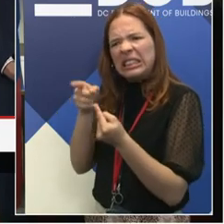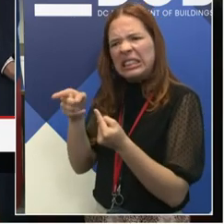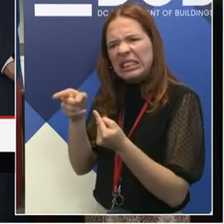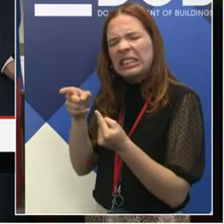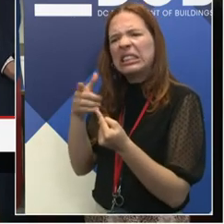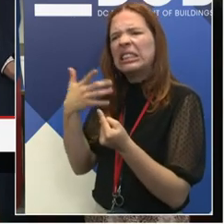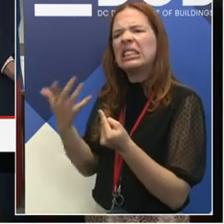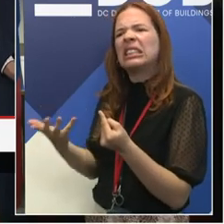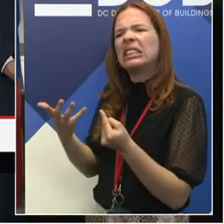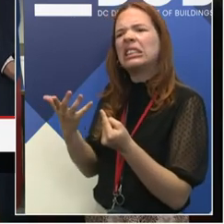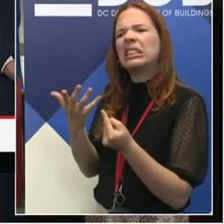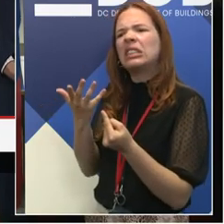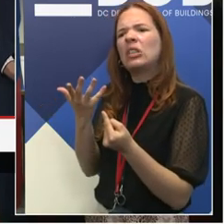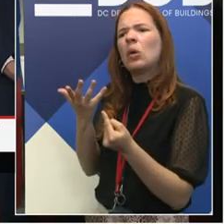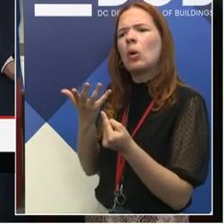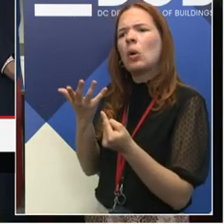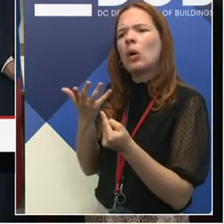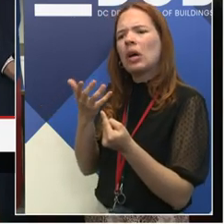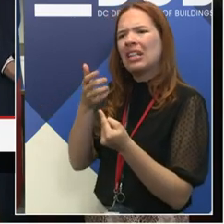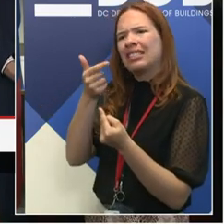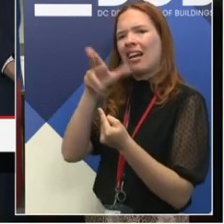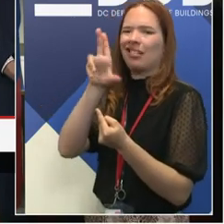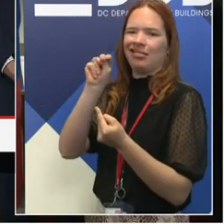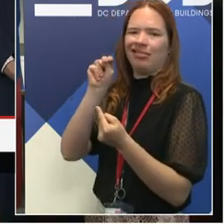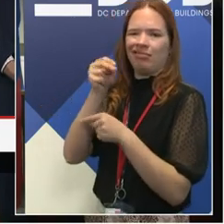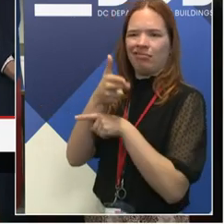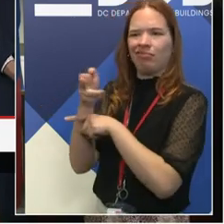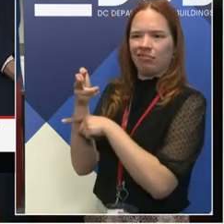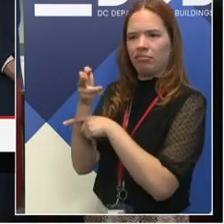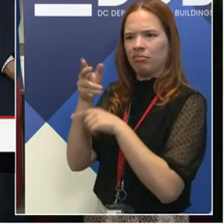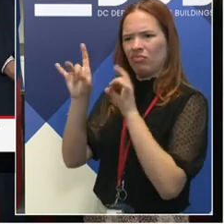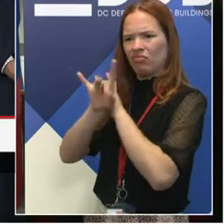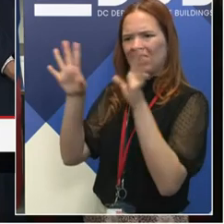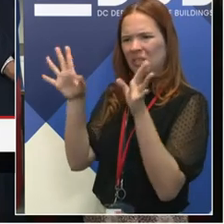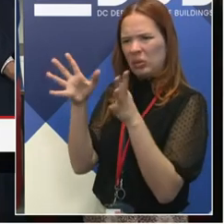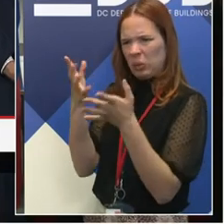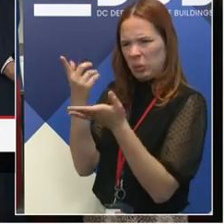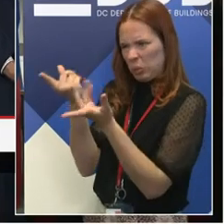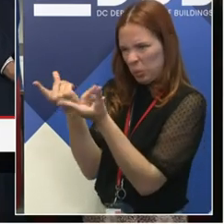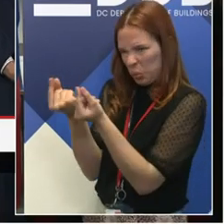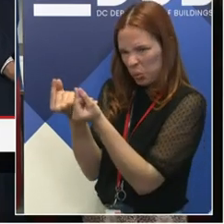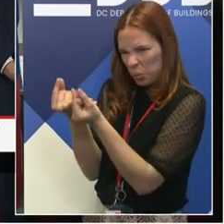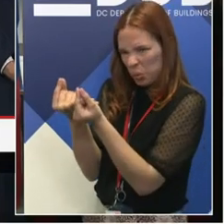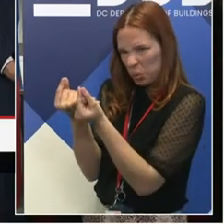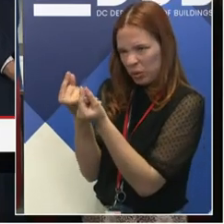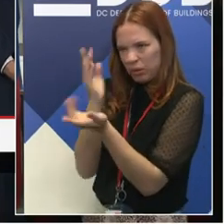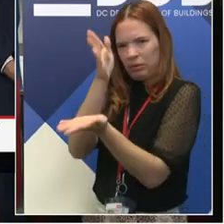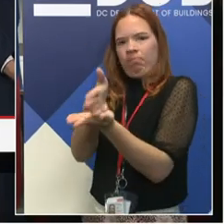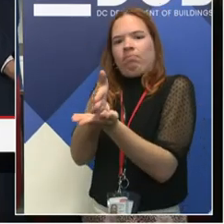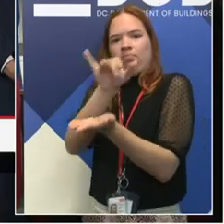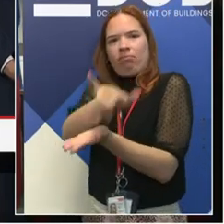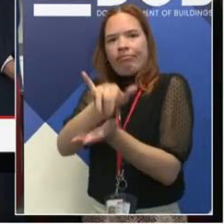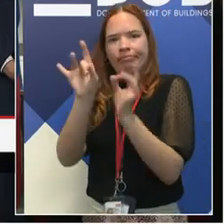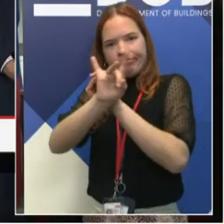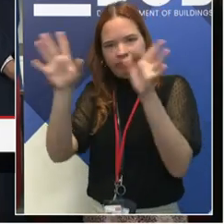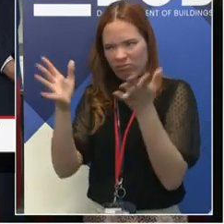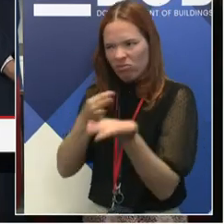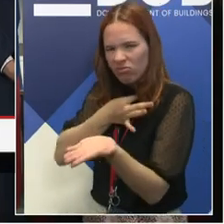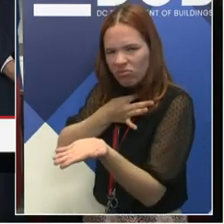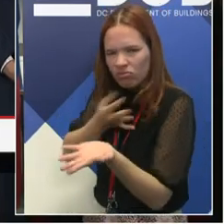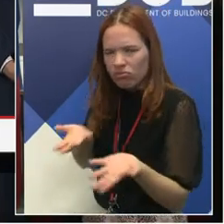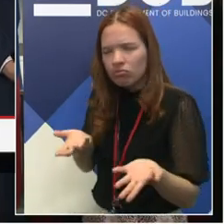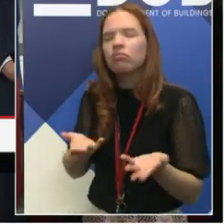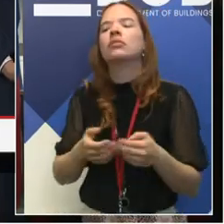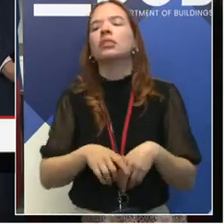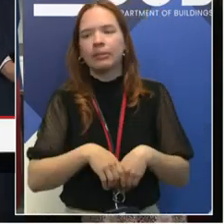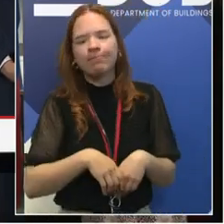of gun violence that we're seeing. I think we are all, I don't know if we're shocked anymore that somebody walked into a shopping mall